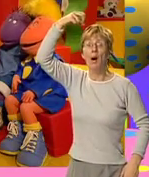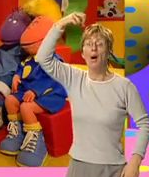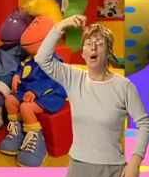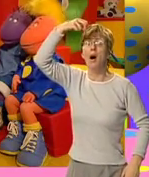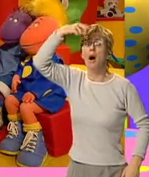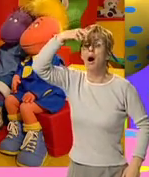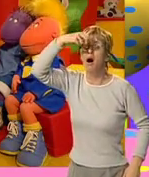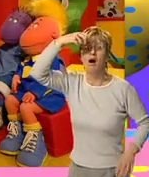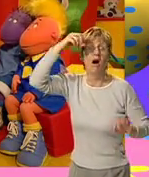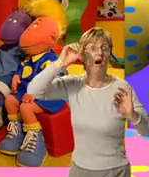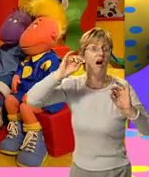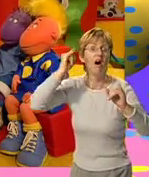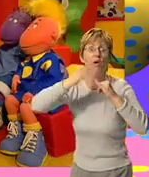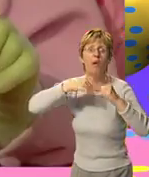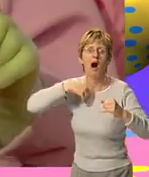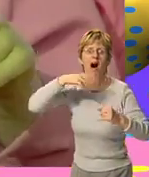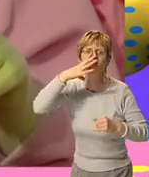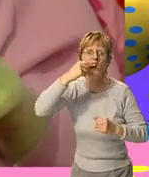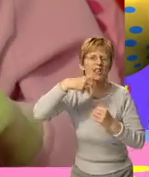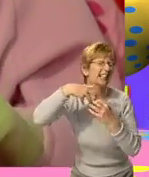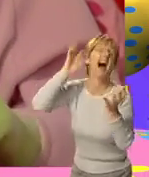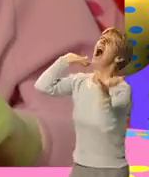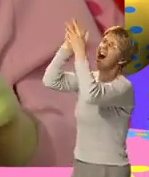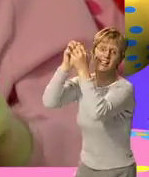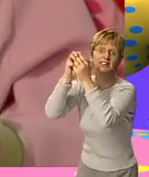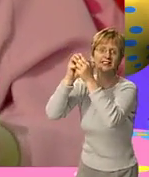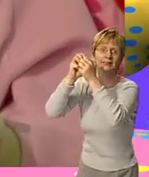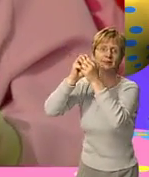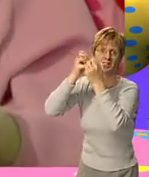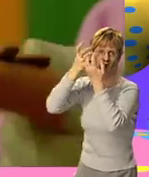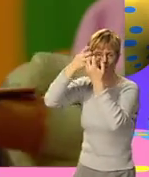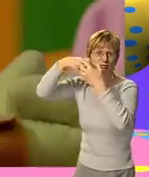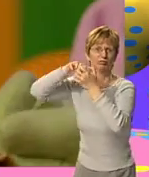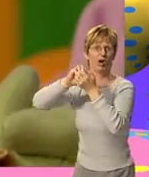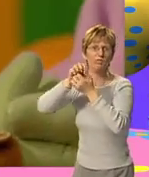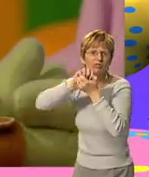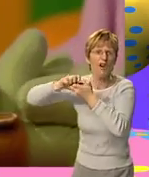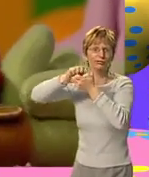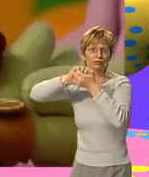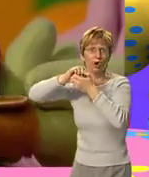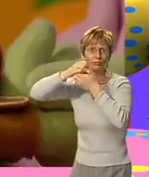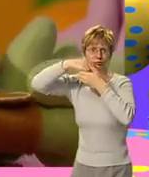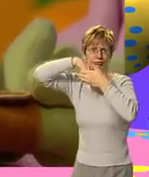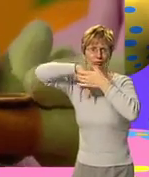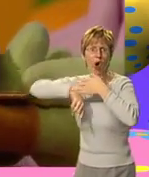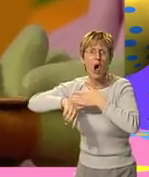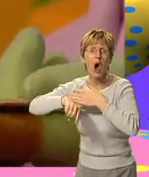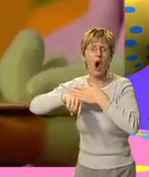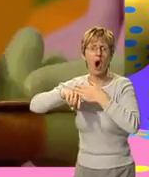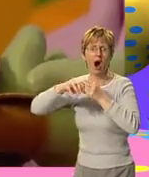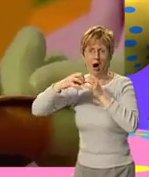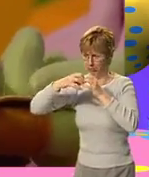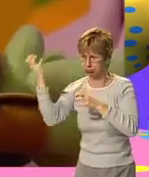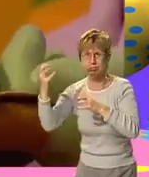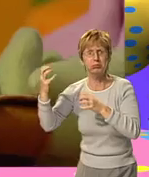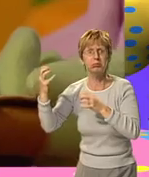fox's nose, because suddenly, snip, swallow, the smart old fox ate